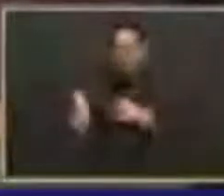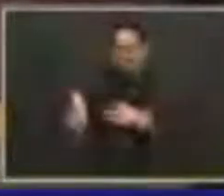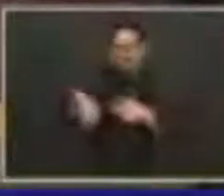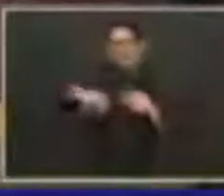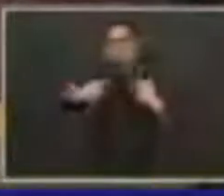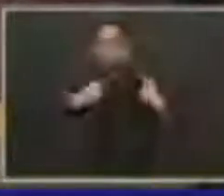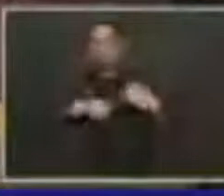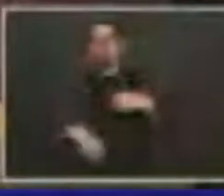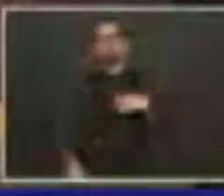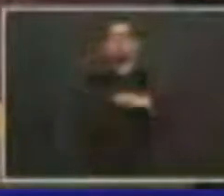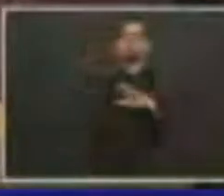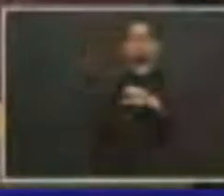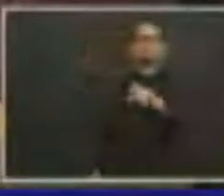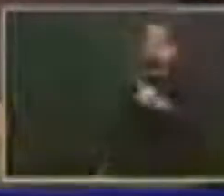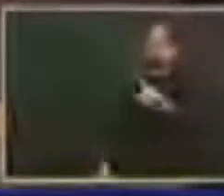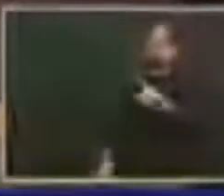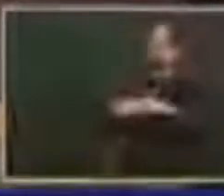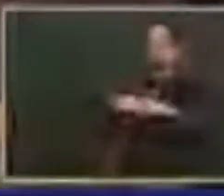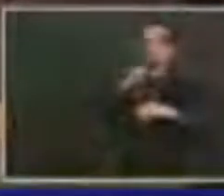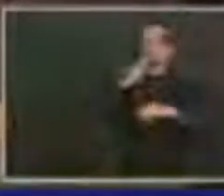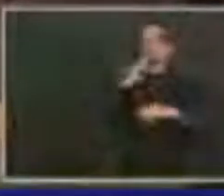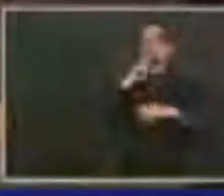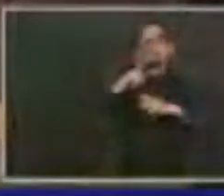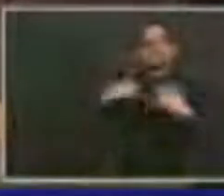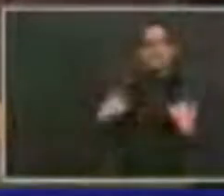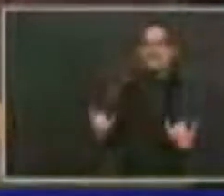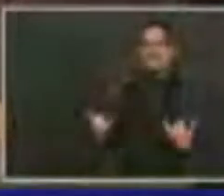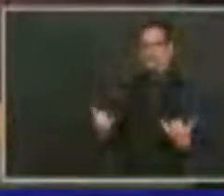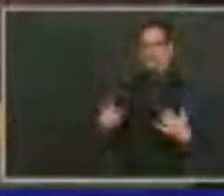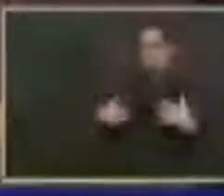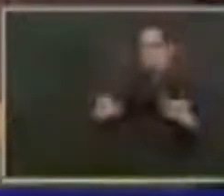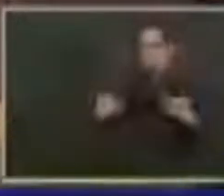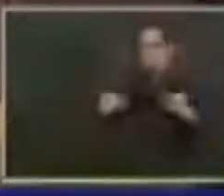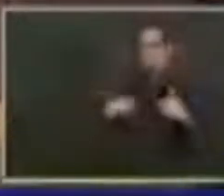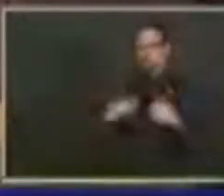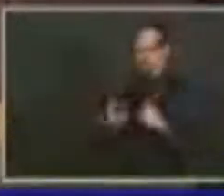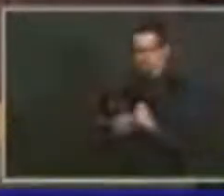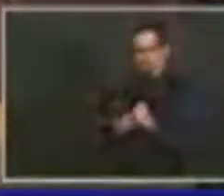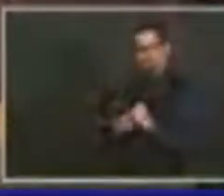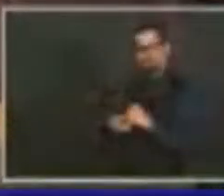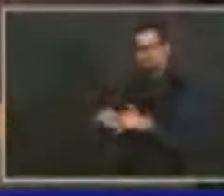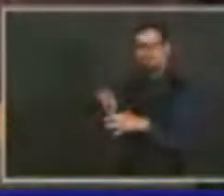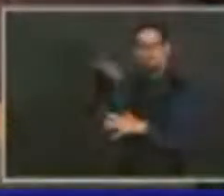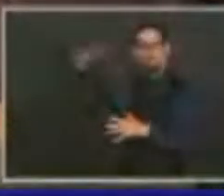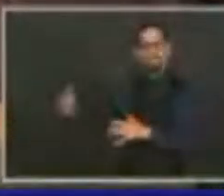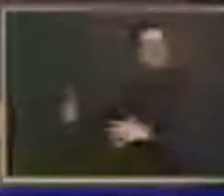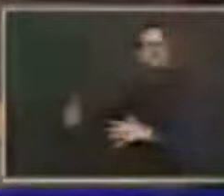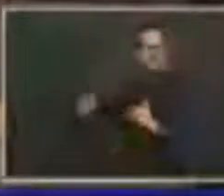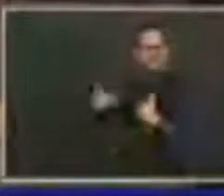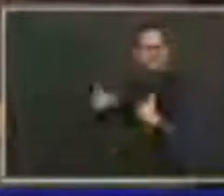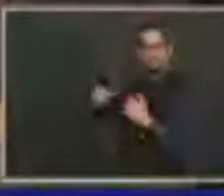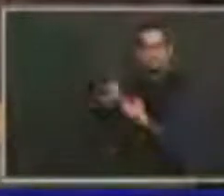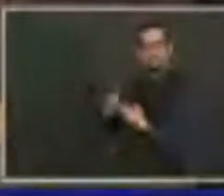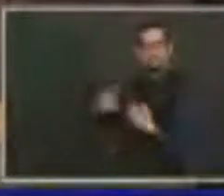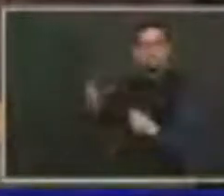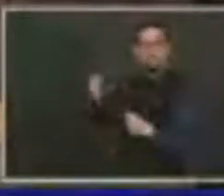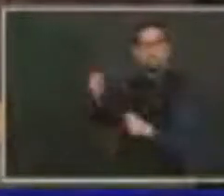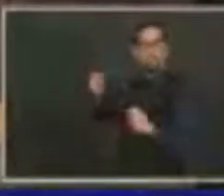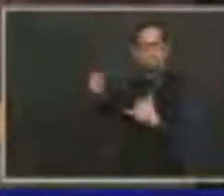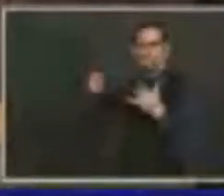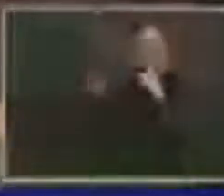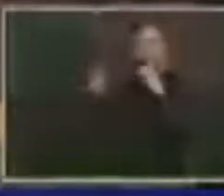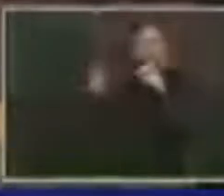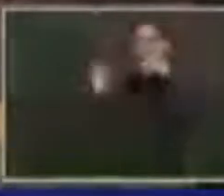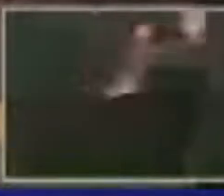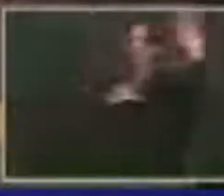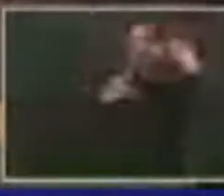get there. So yes, I'm prepared for the worst. But if we all make some changes now, we won't get there. Because as I said, that's 4